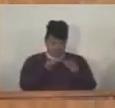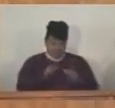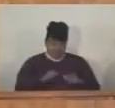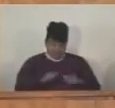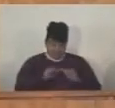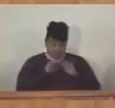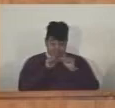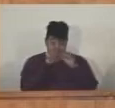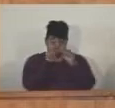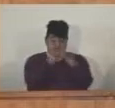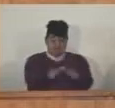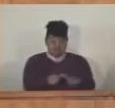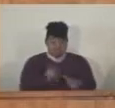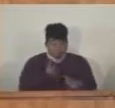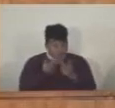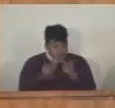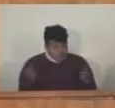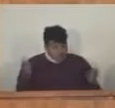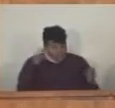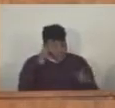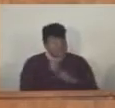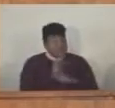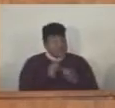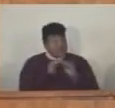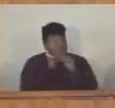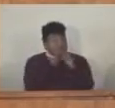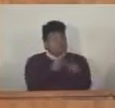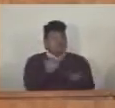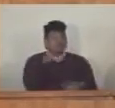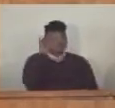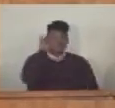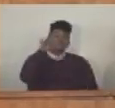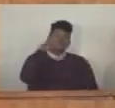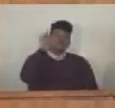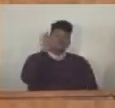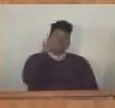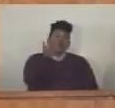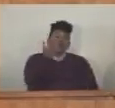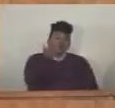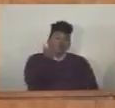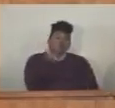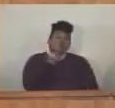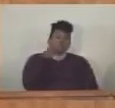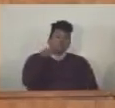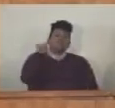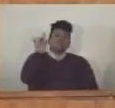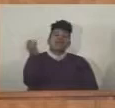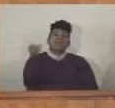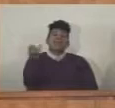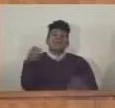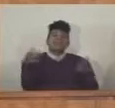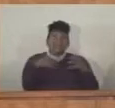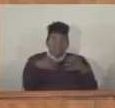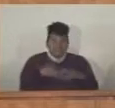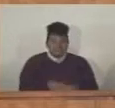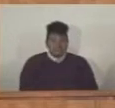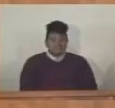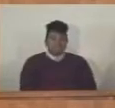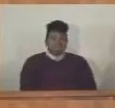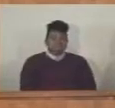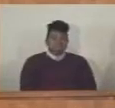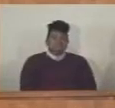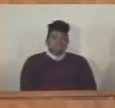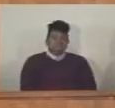it? And so that is why we need to get the guns. We need to get the gangs. Mr.